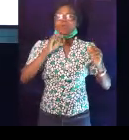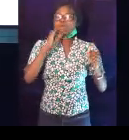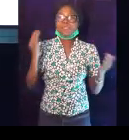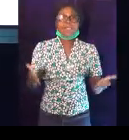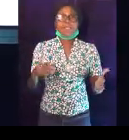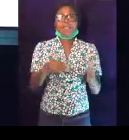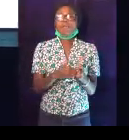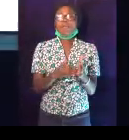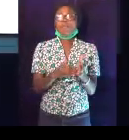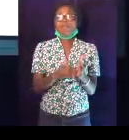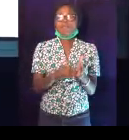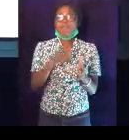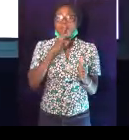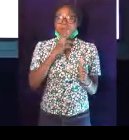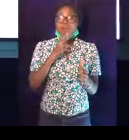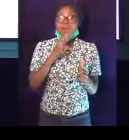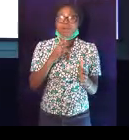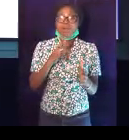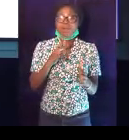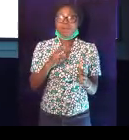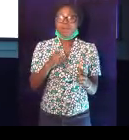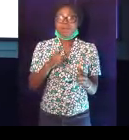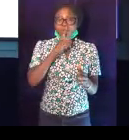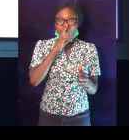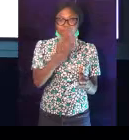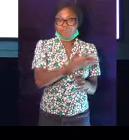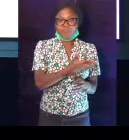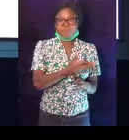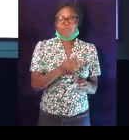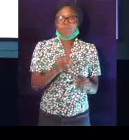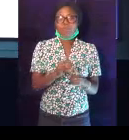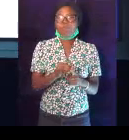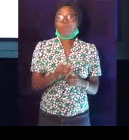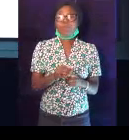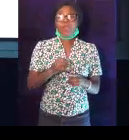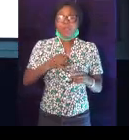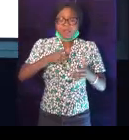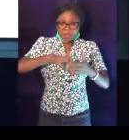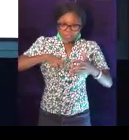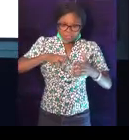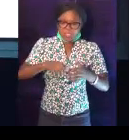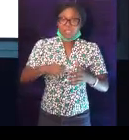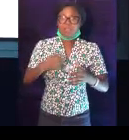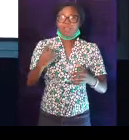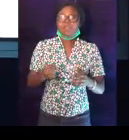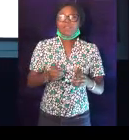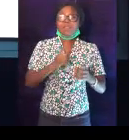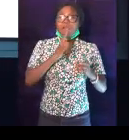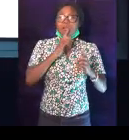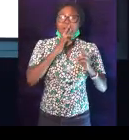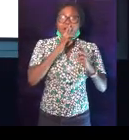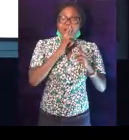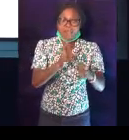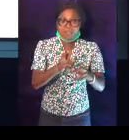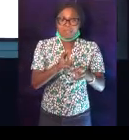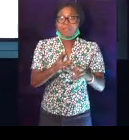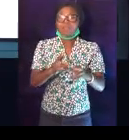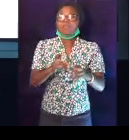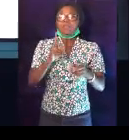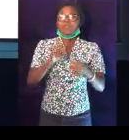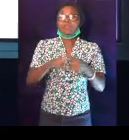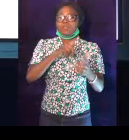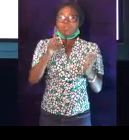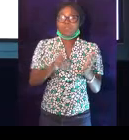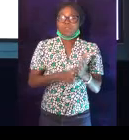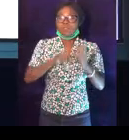Uncle Popo is here. Are you there? Are you really there? Good. Now let's check the answers to